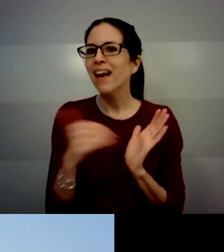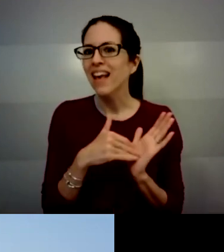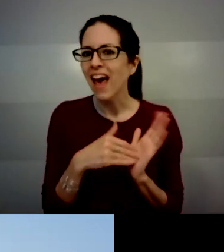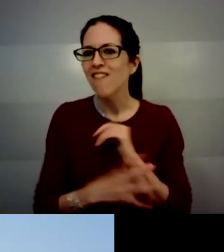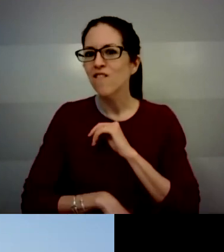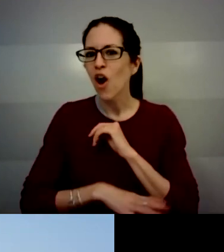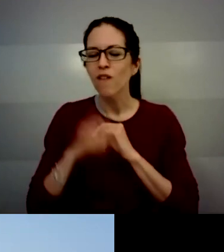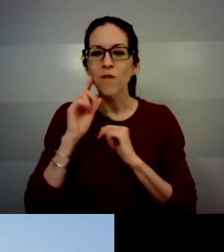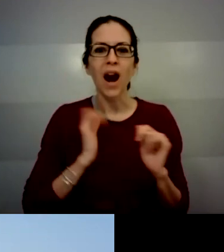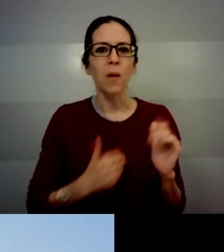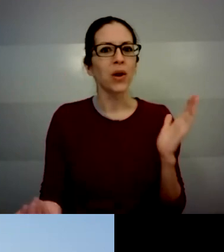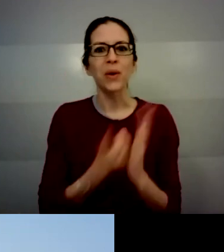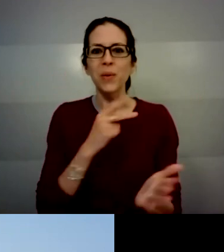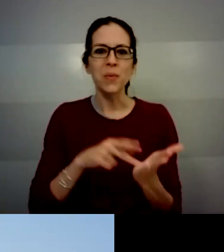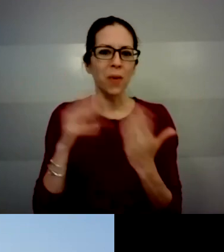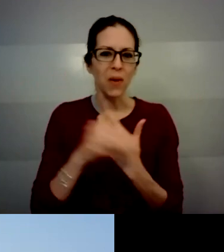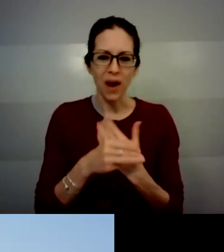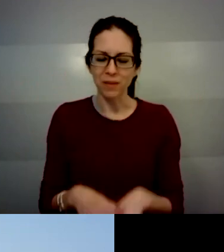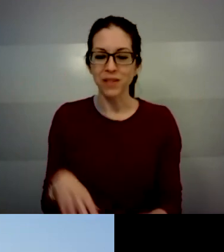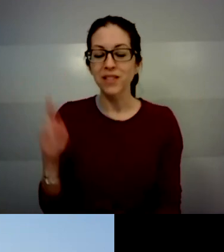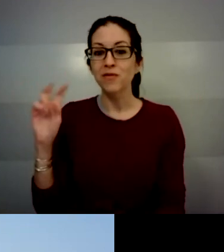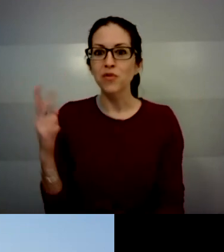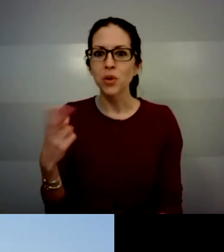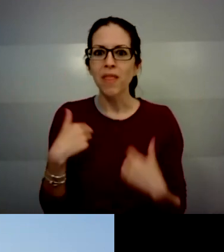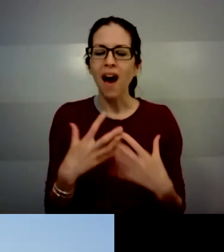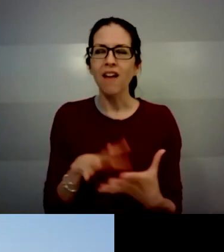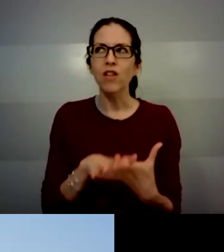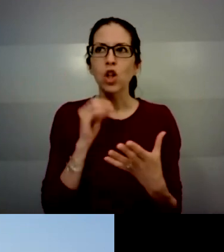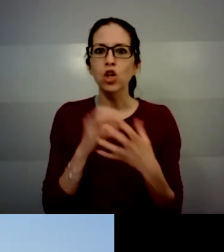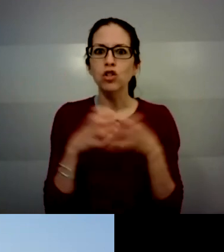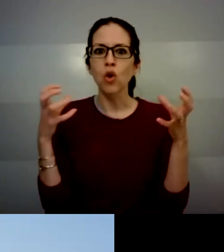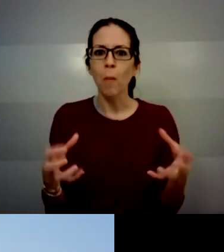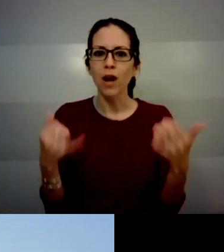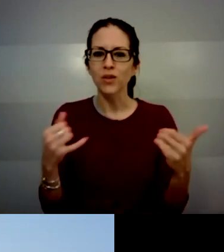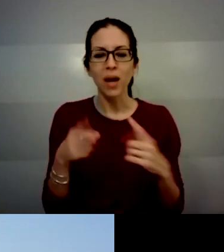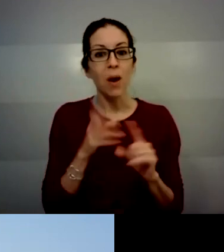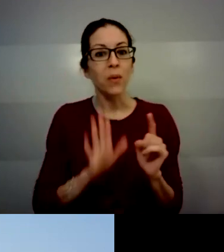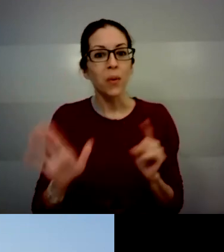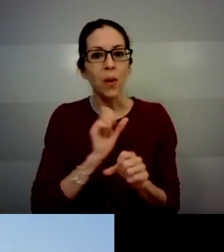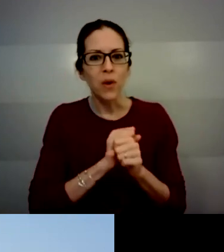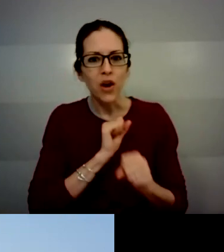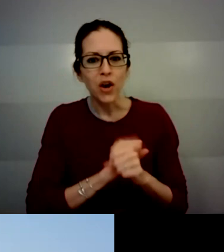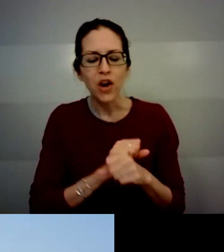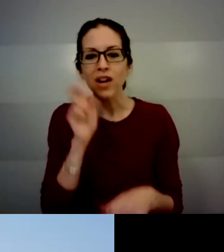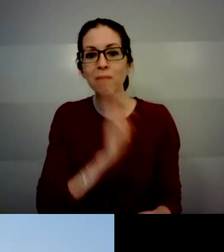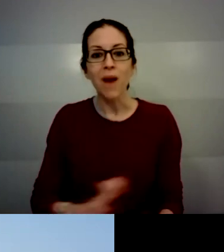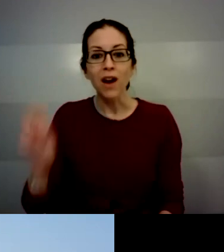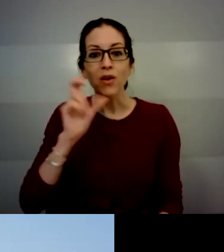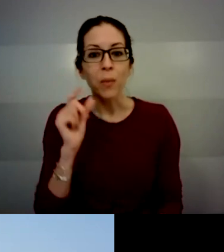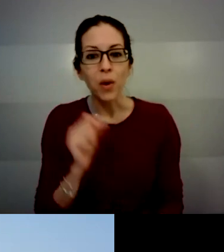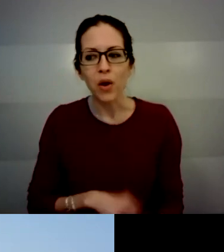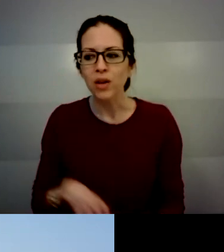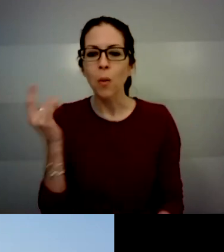new and upcoming programs. Ruth, I have learned so much today about your work, migratory birds, the importance